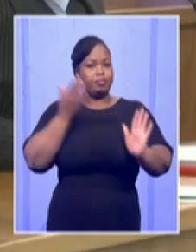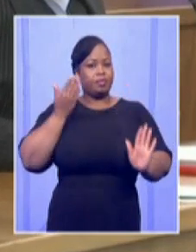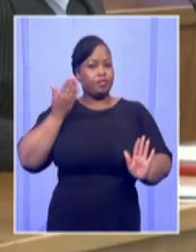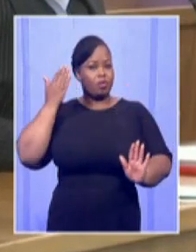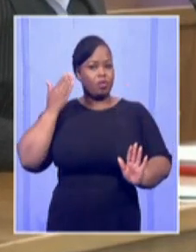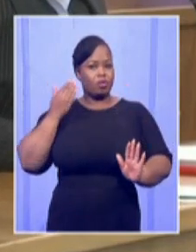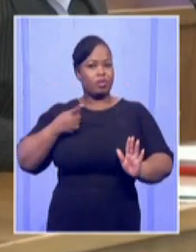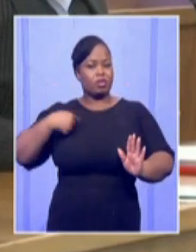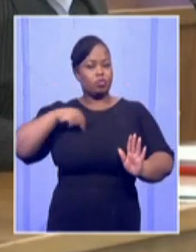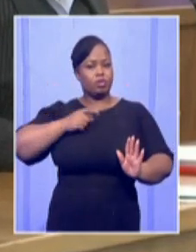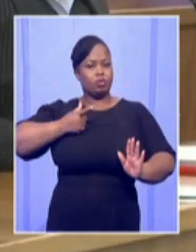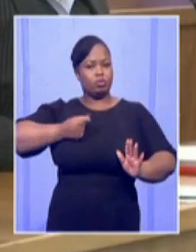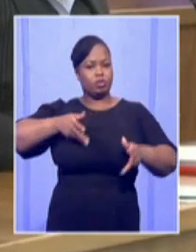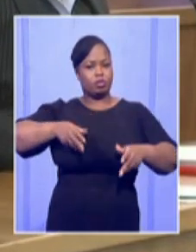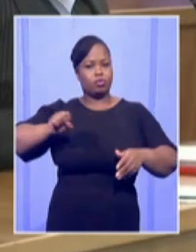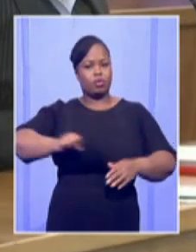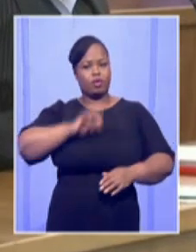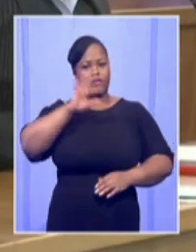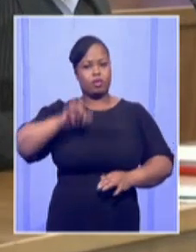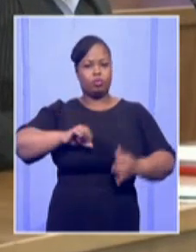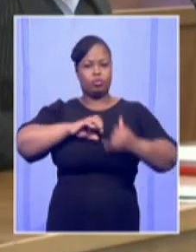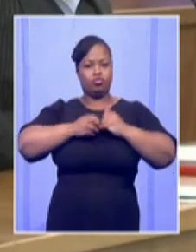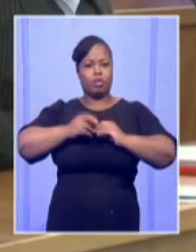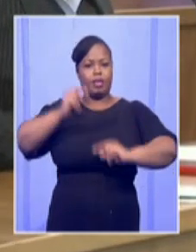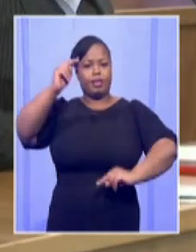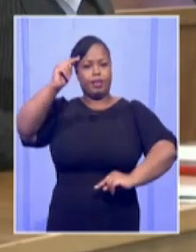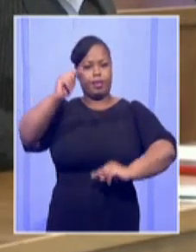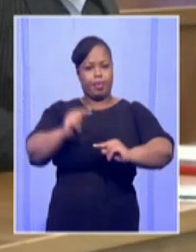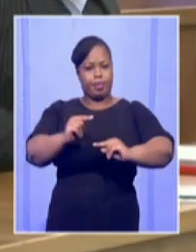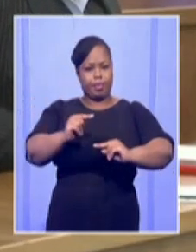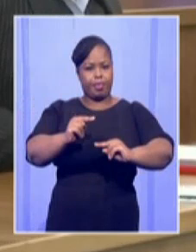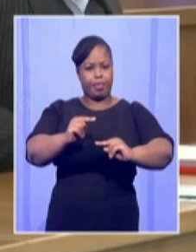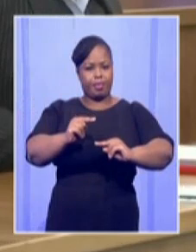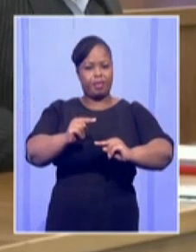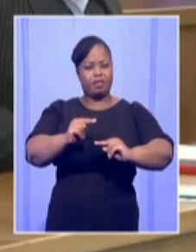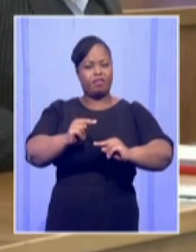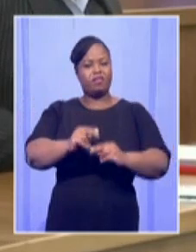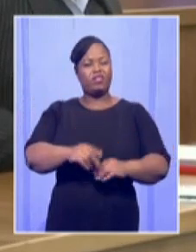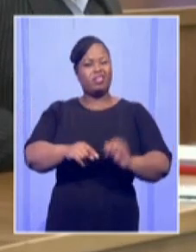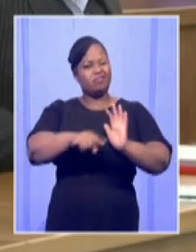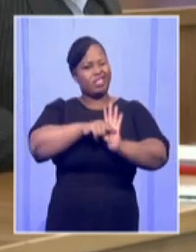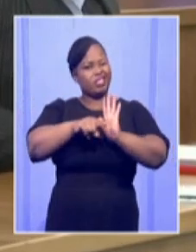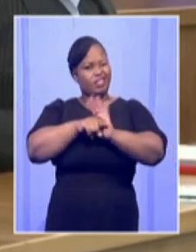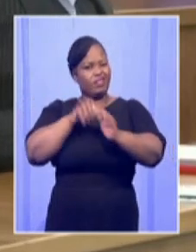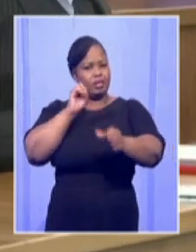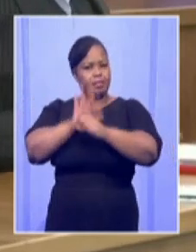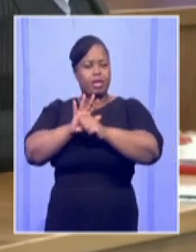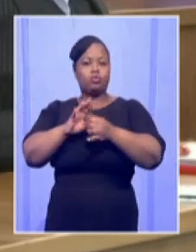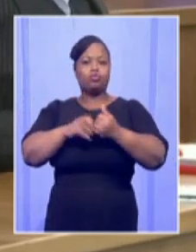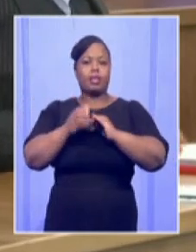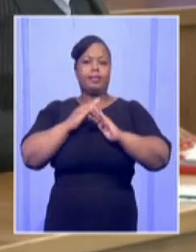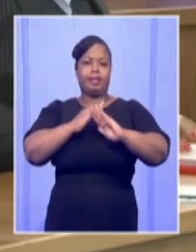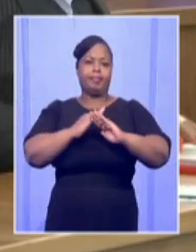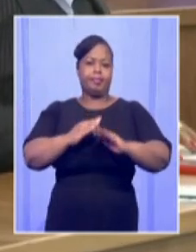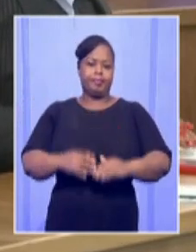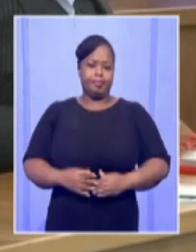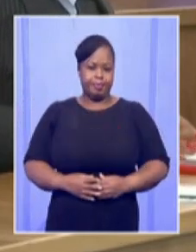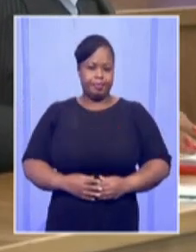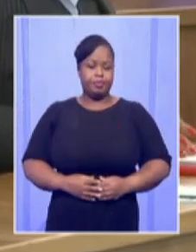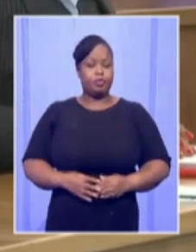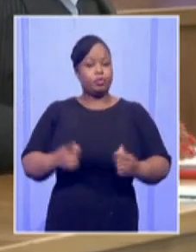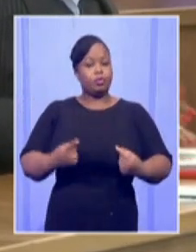Africa to combat the pandemic and its negative impact. We